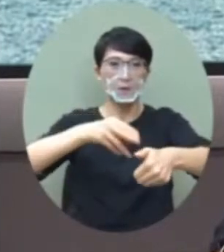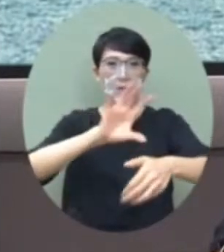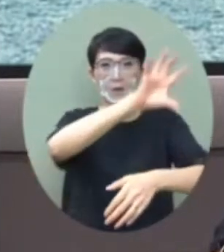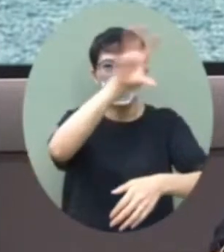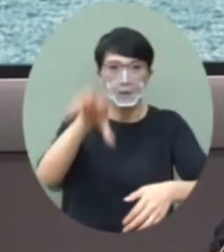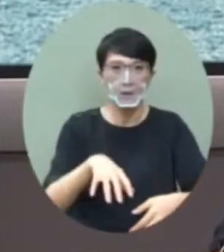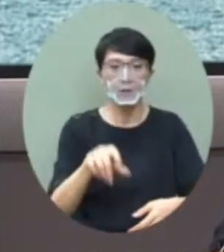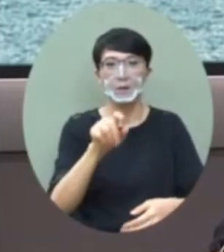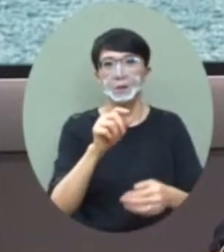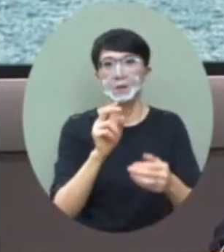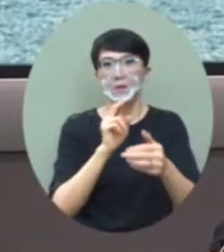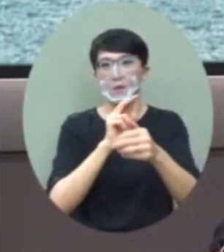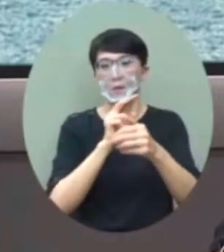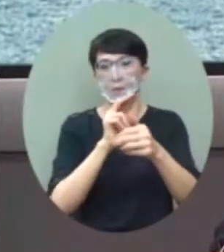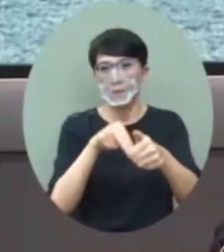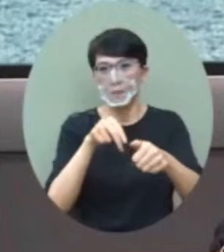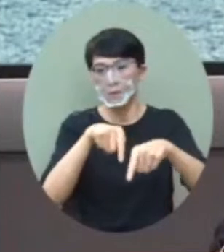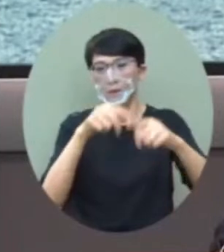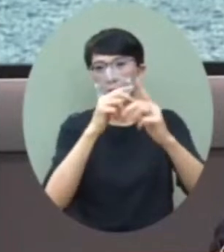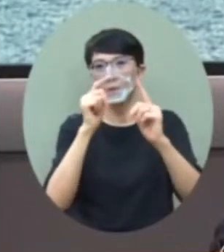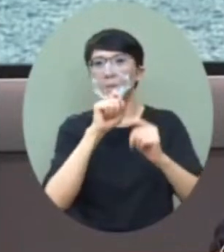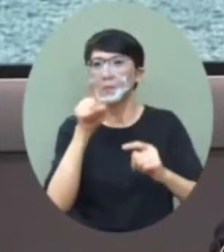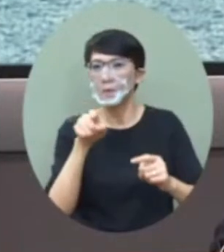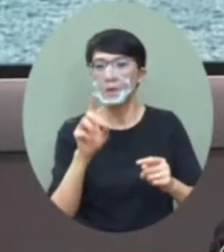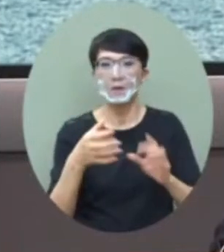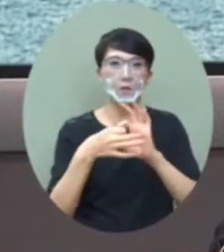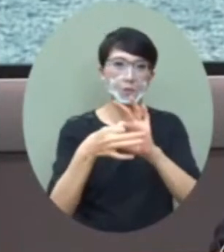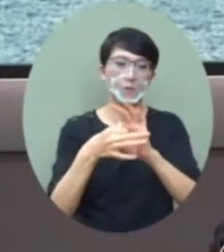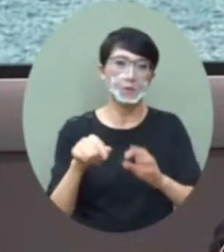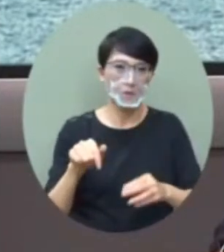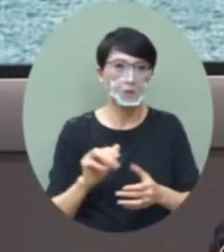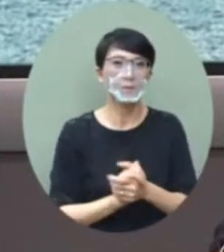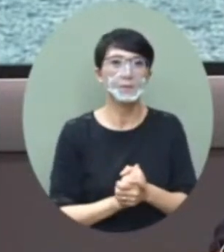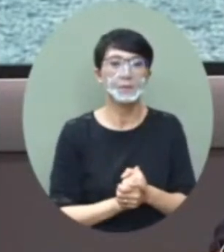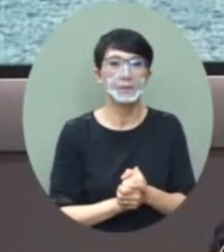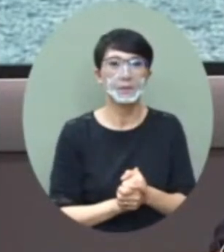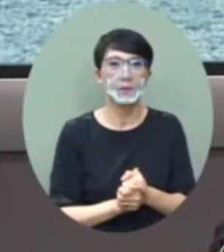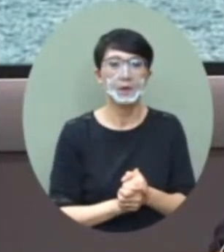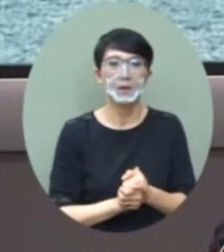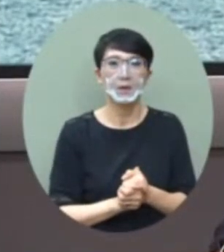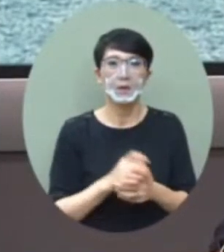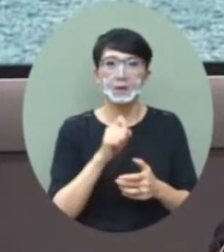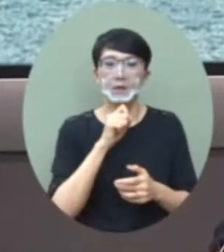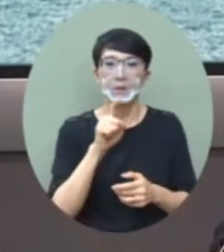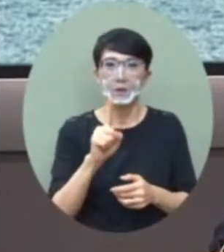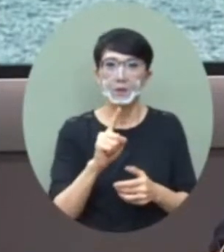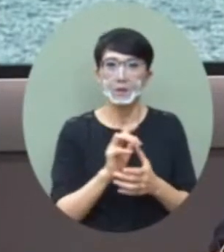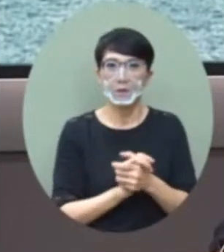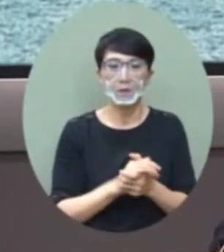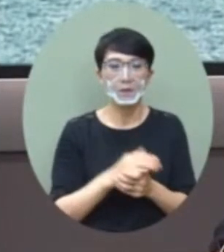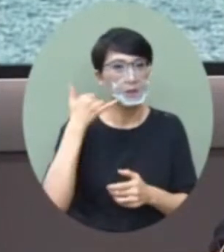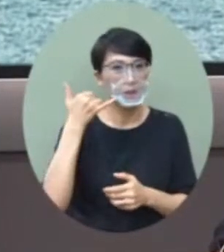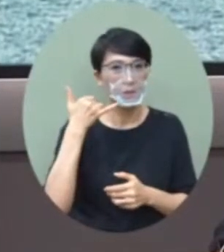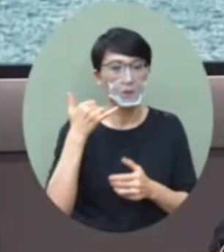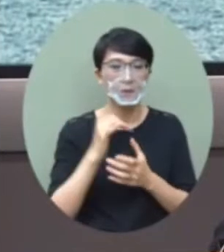Callers can enter their isolation numbers and phone numbers. The number